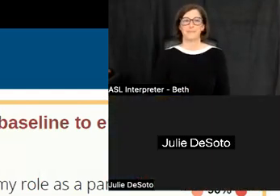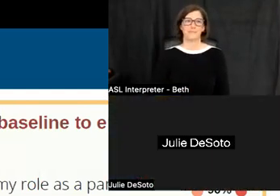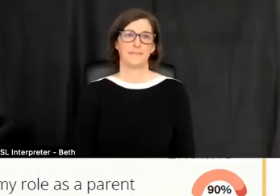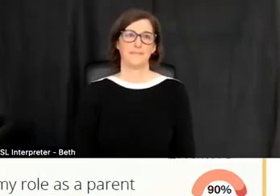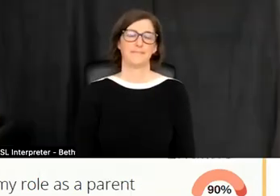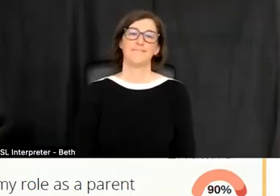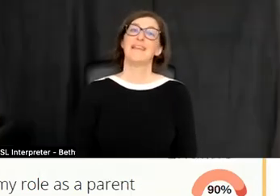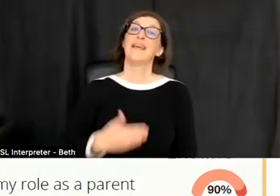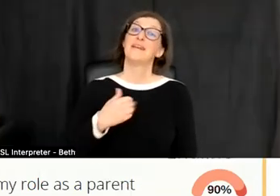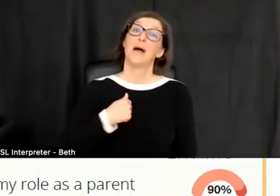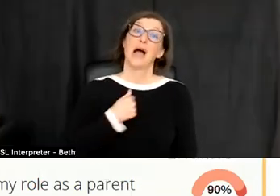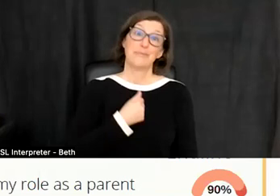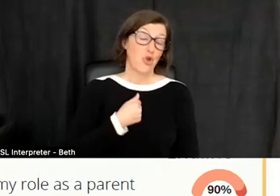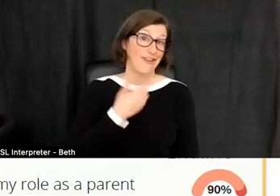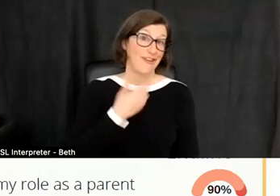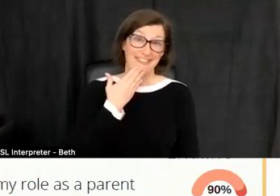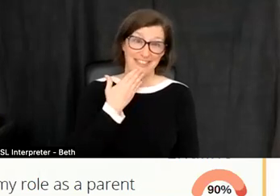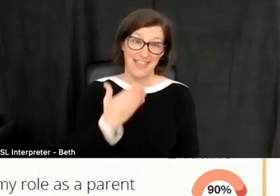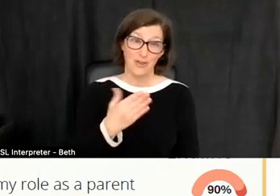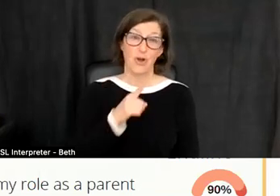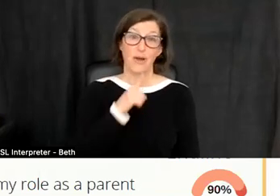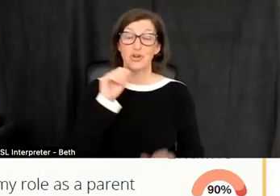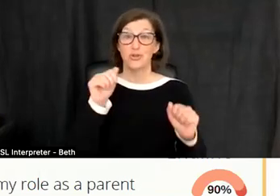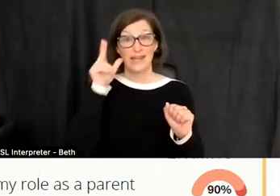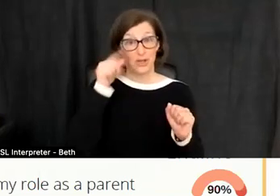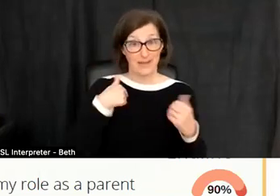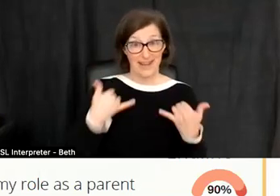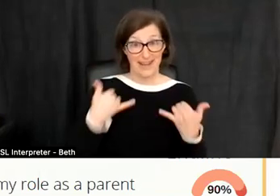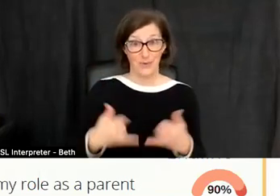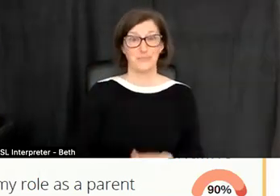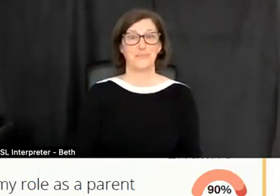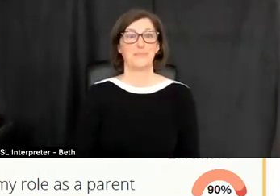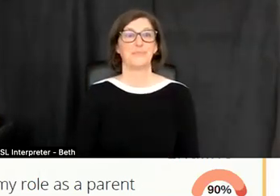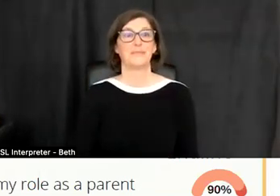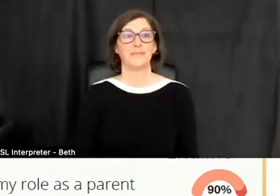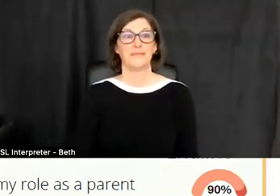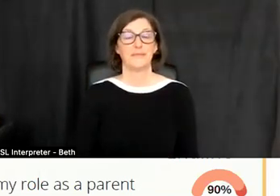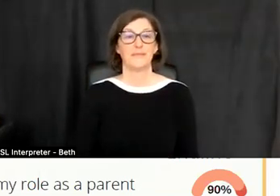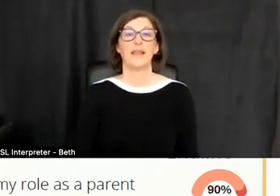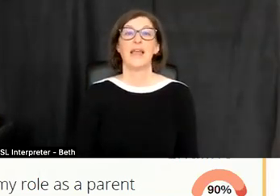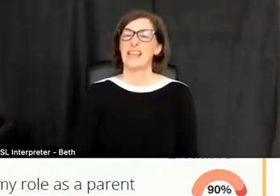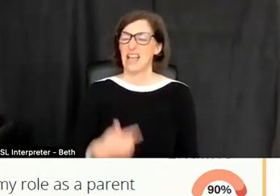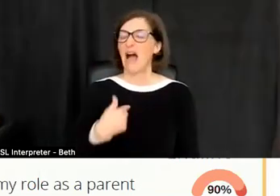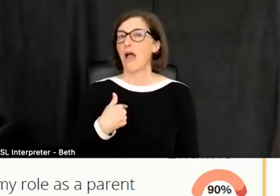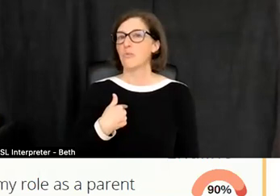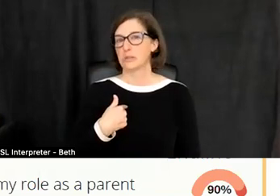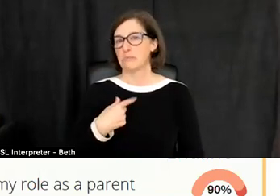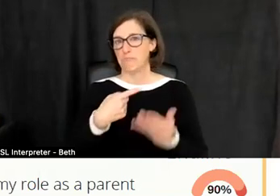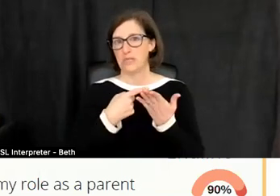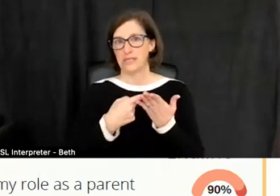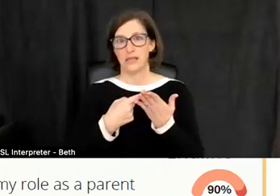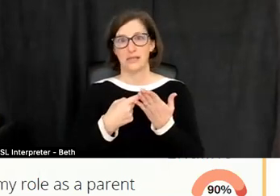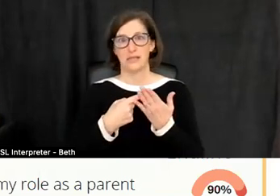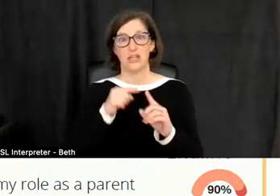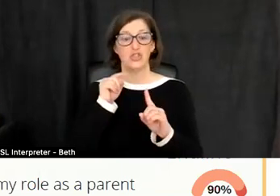All right, thank you. I'm sure you can hear me clearly now. So as I was going on, so when we did